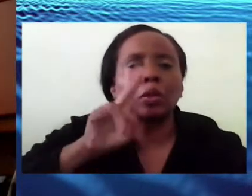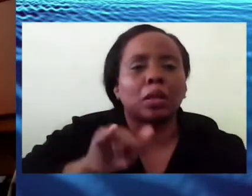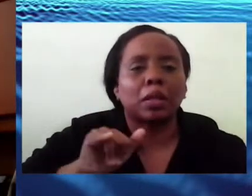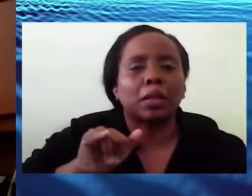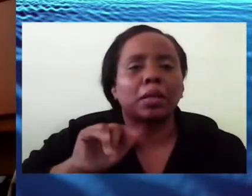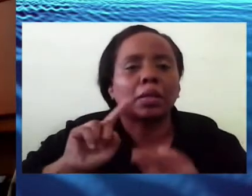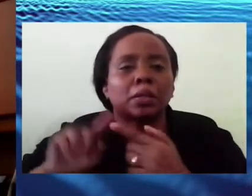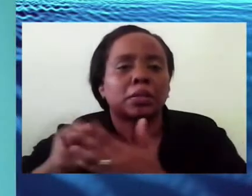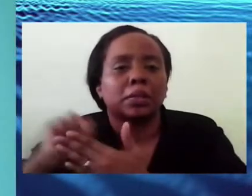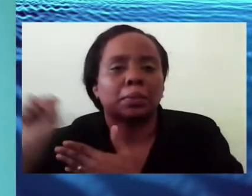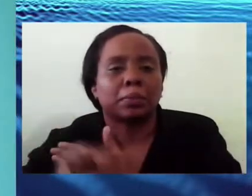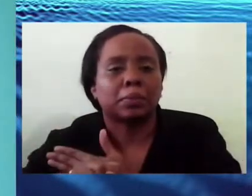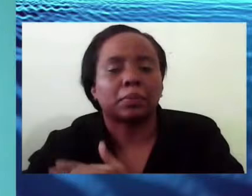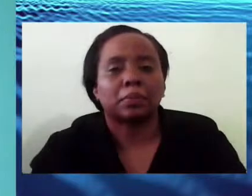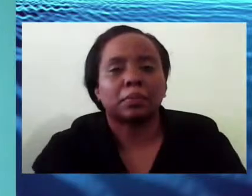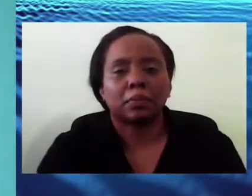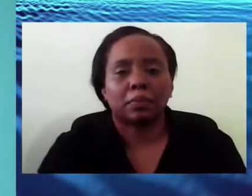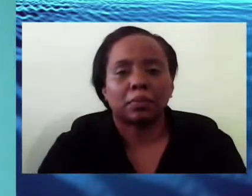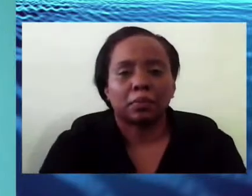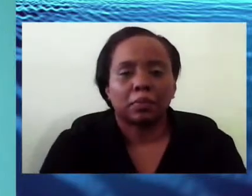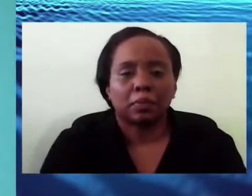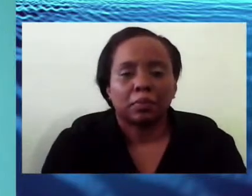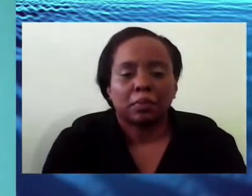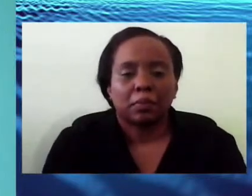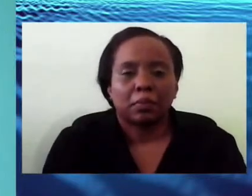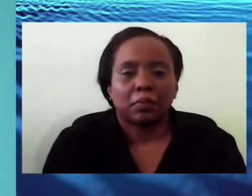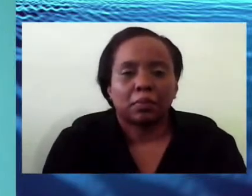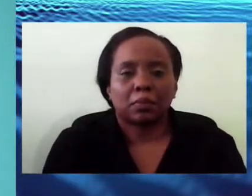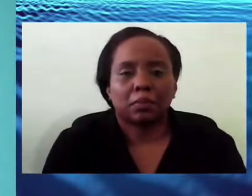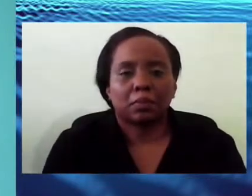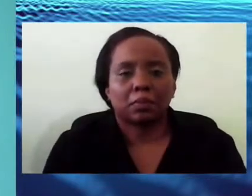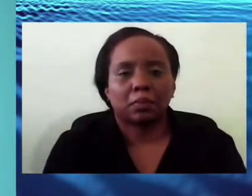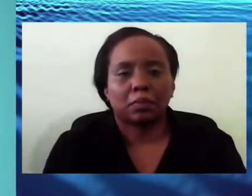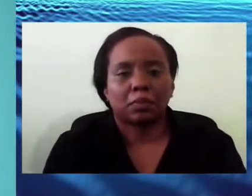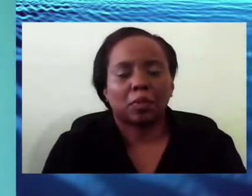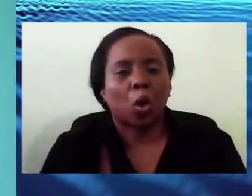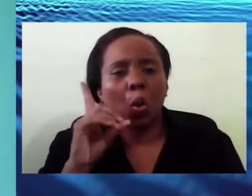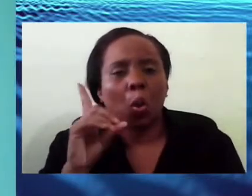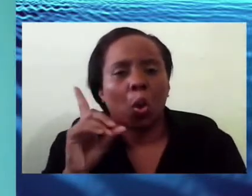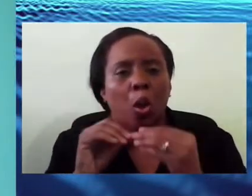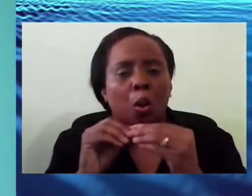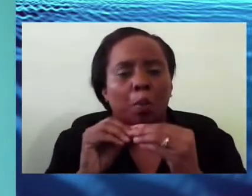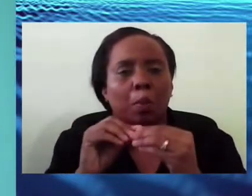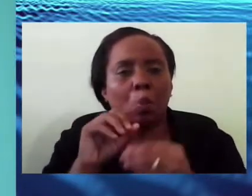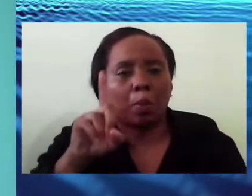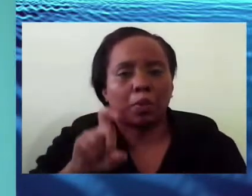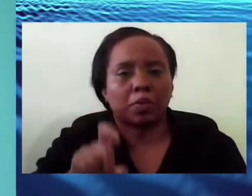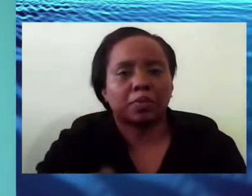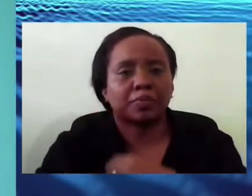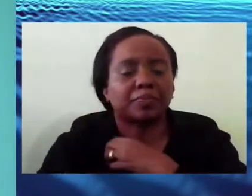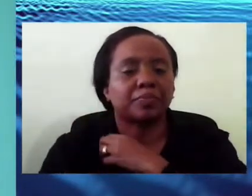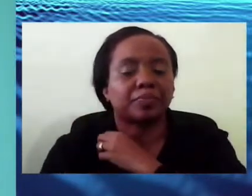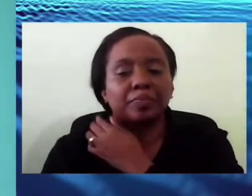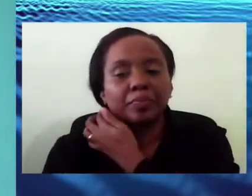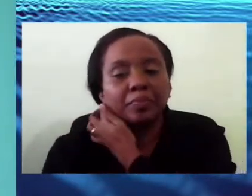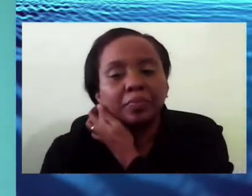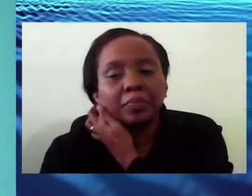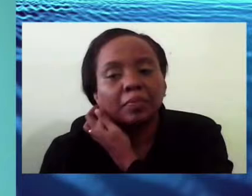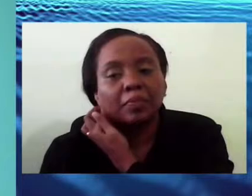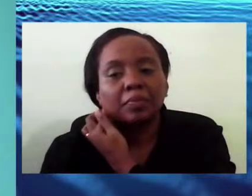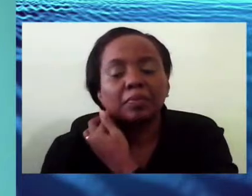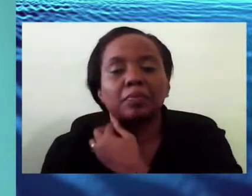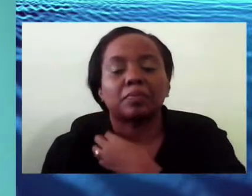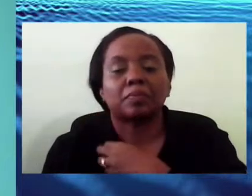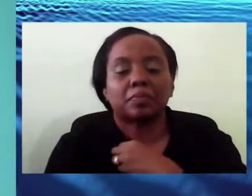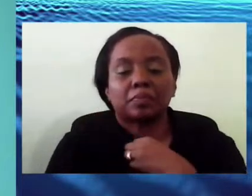September. And a quick follow-up question, Minister. Are we any closer to yet developing an IT framework